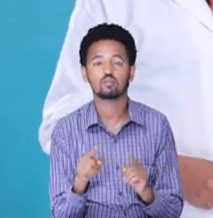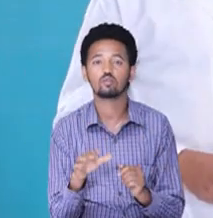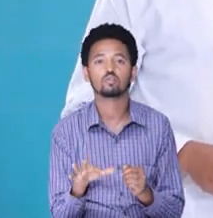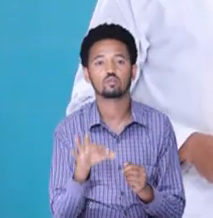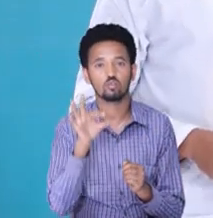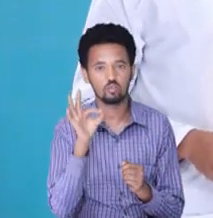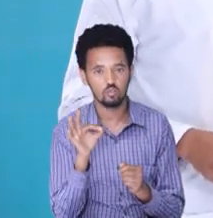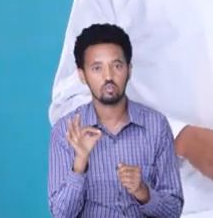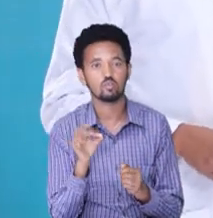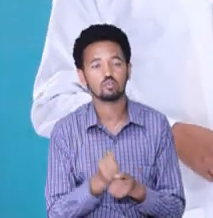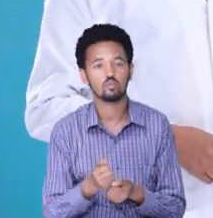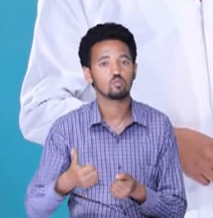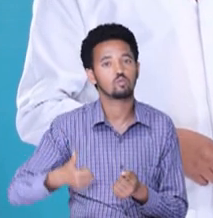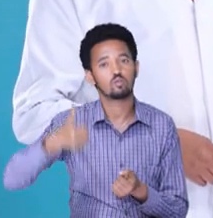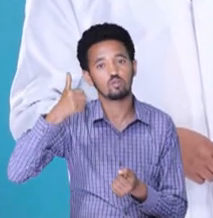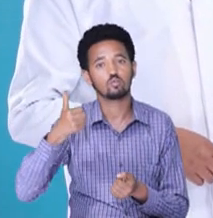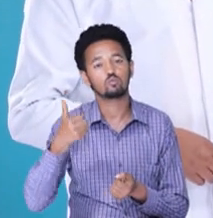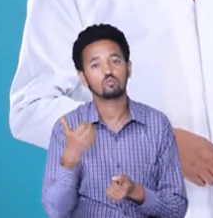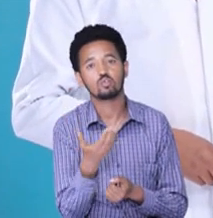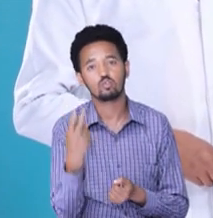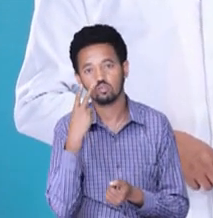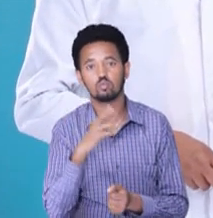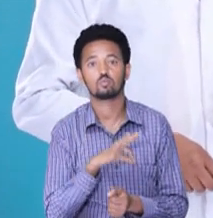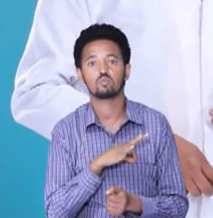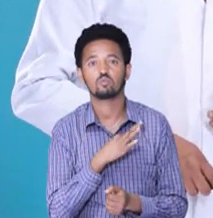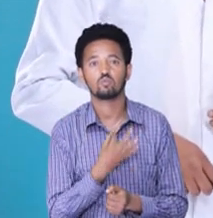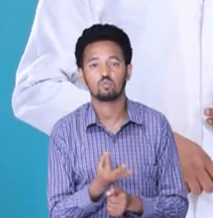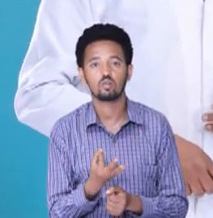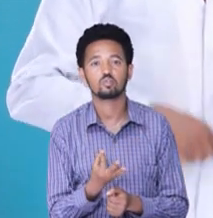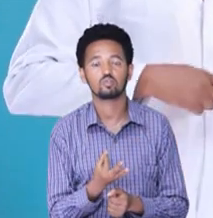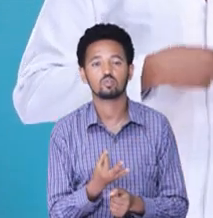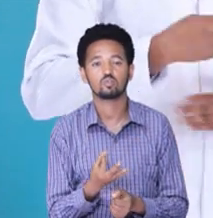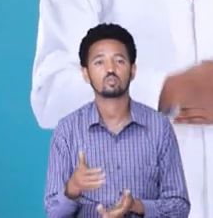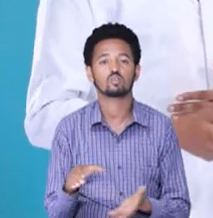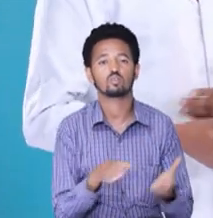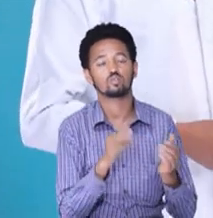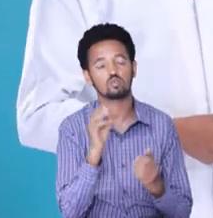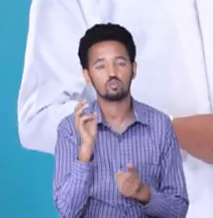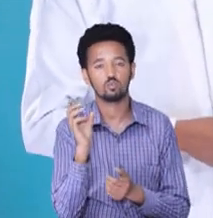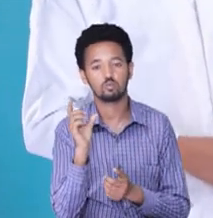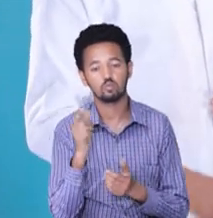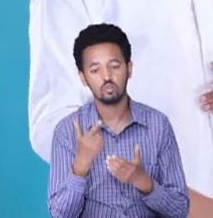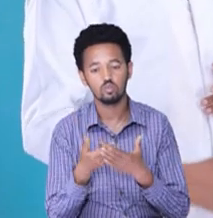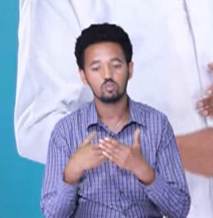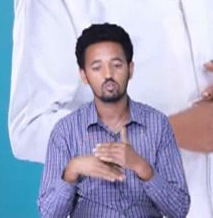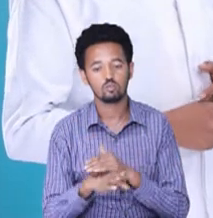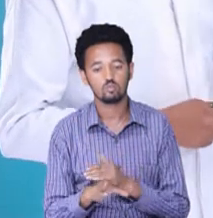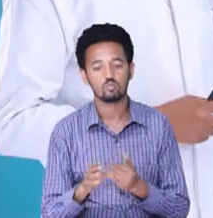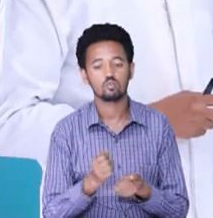more radical measures to save France and the revolution. It led to struggle with the